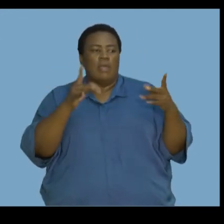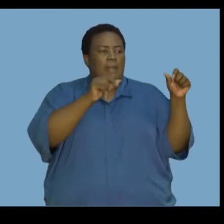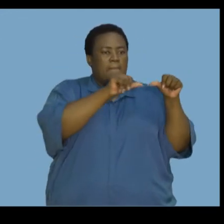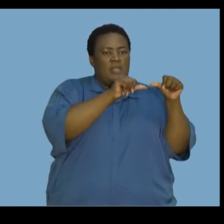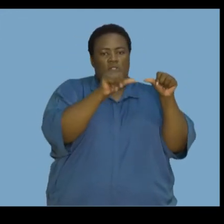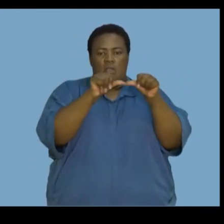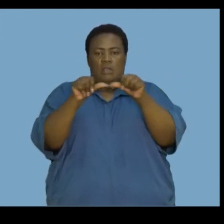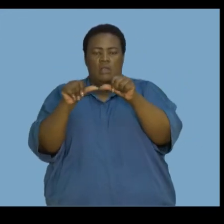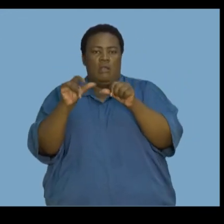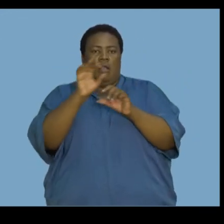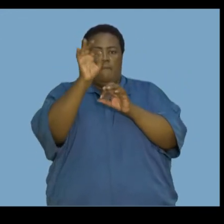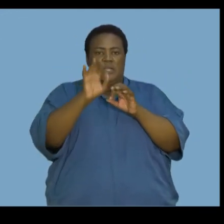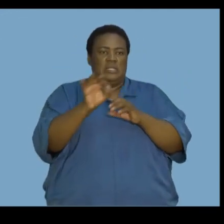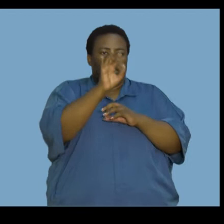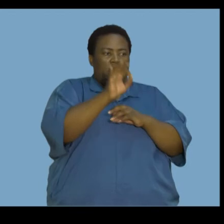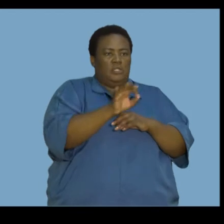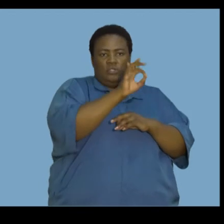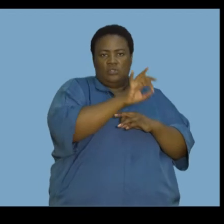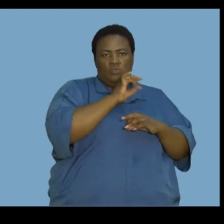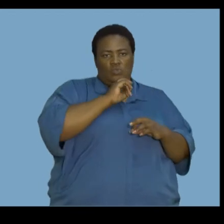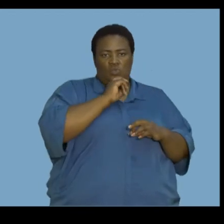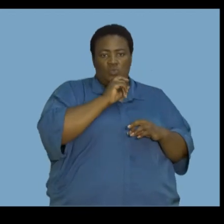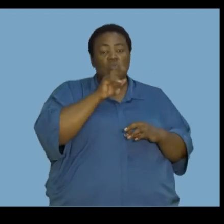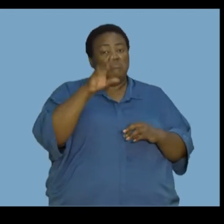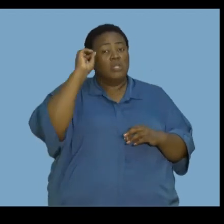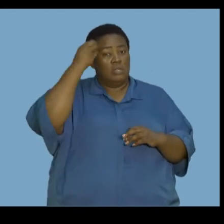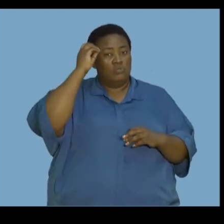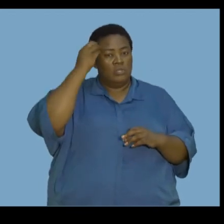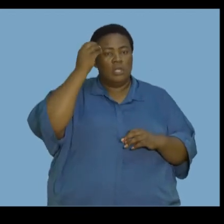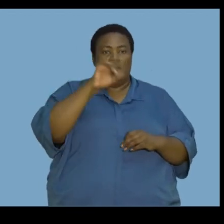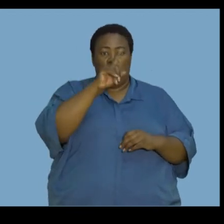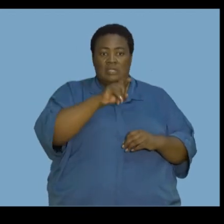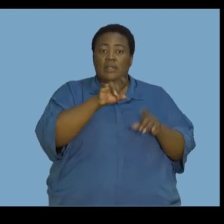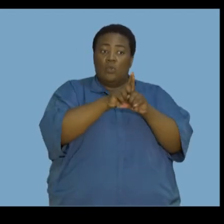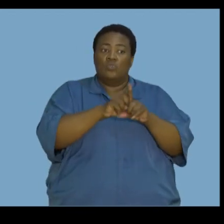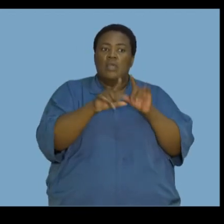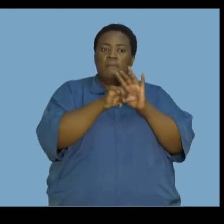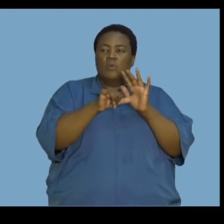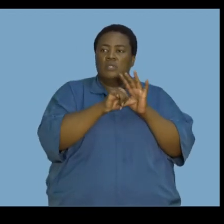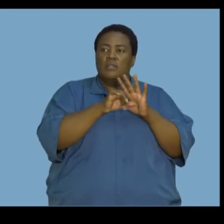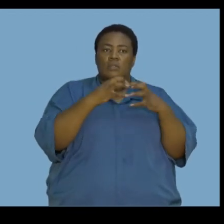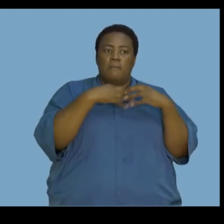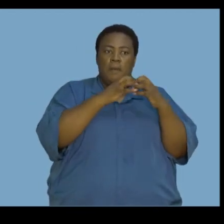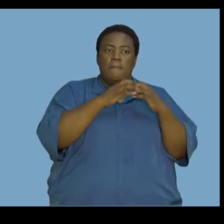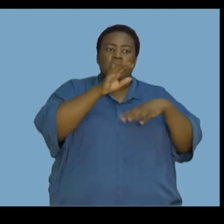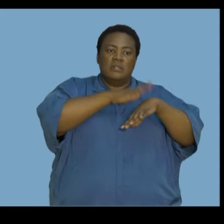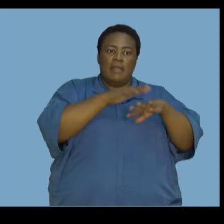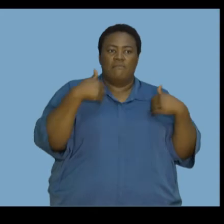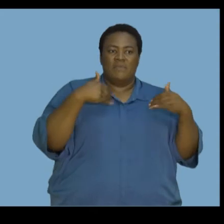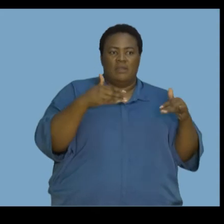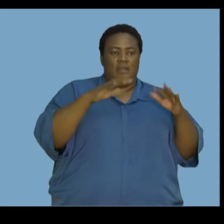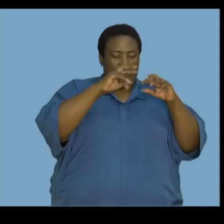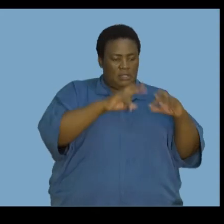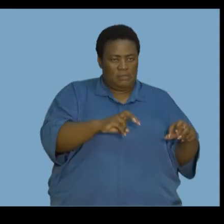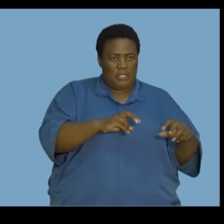the percentage that was being used. So that's quite an interesting question, and it's important to establish that at the onset of an